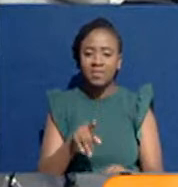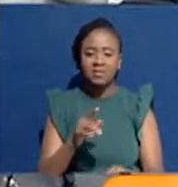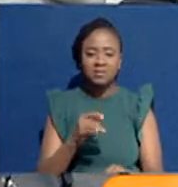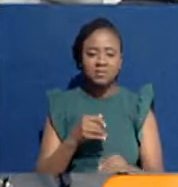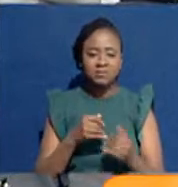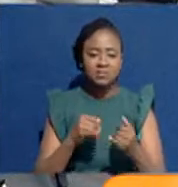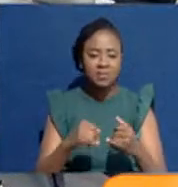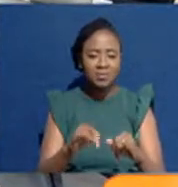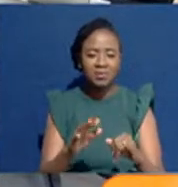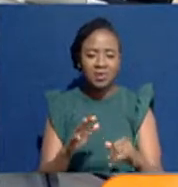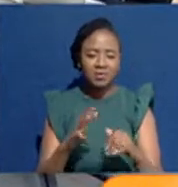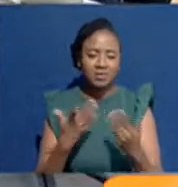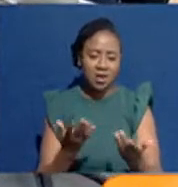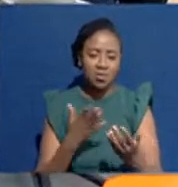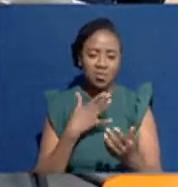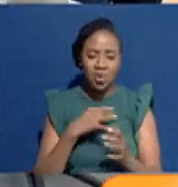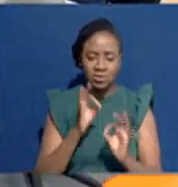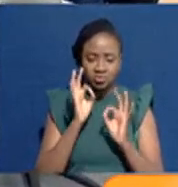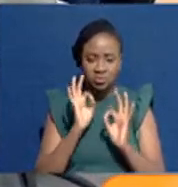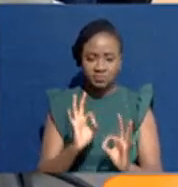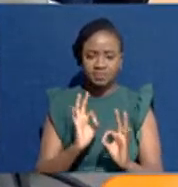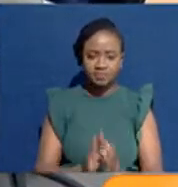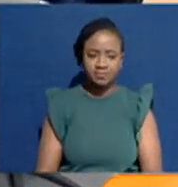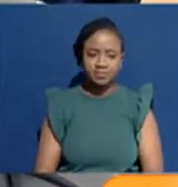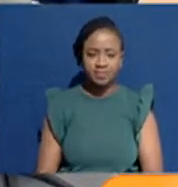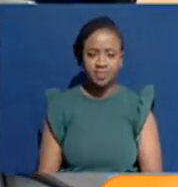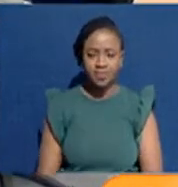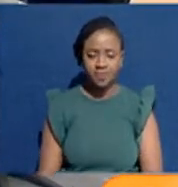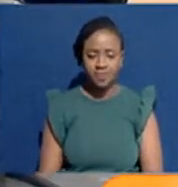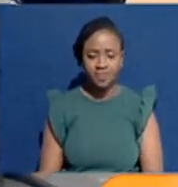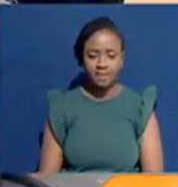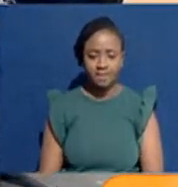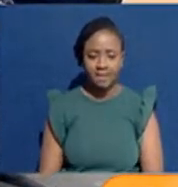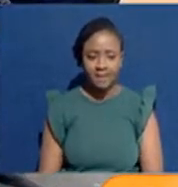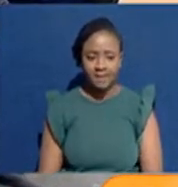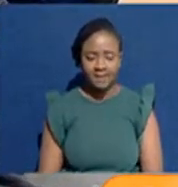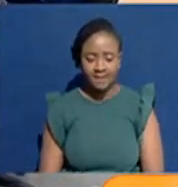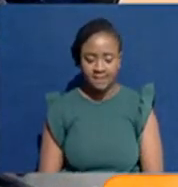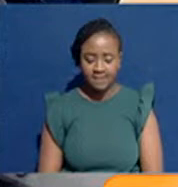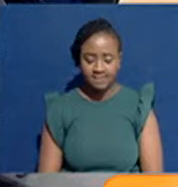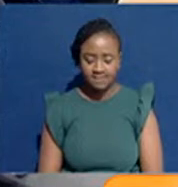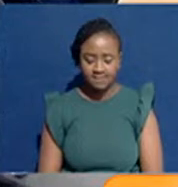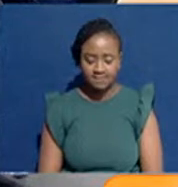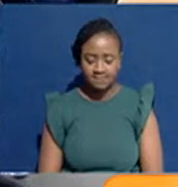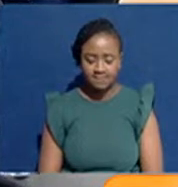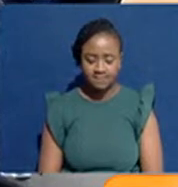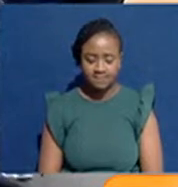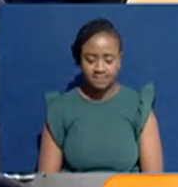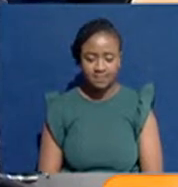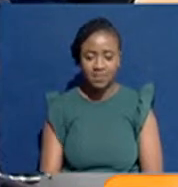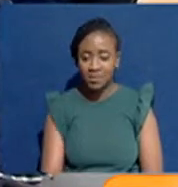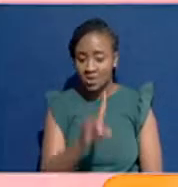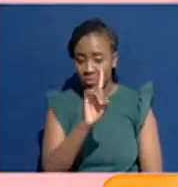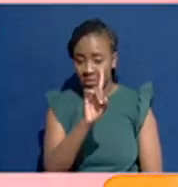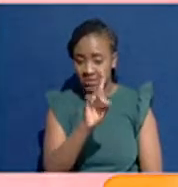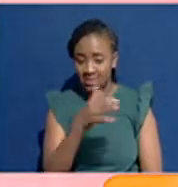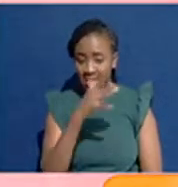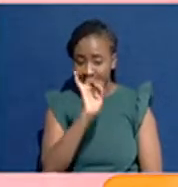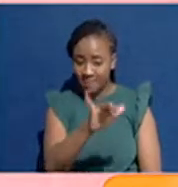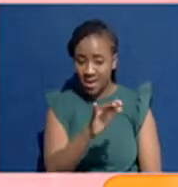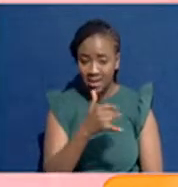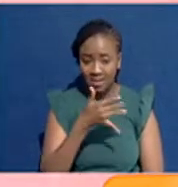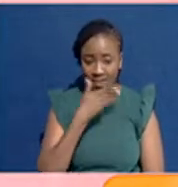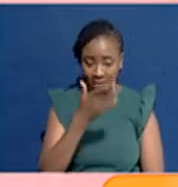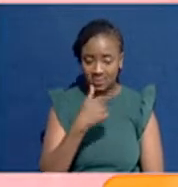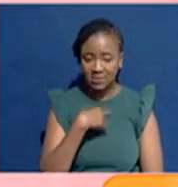neater so that you avoid the suspicion that is coming? I will do that in a few minutes. But and before I do so, let me first